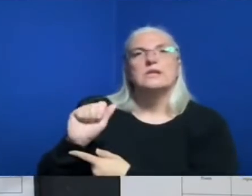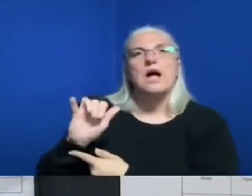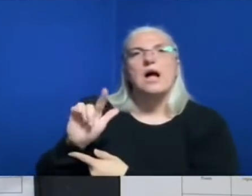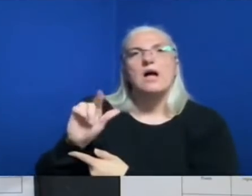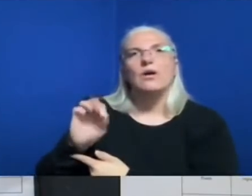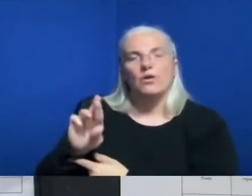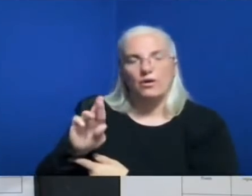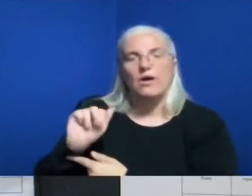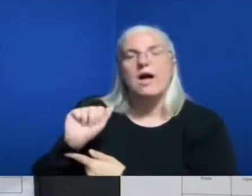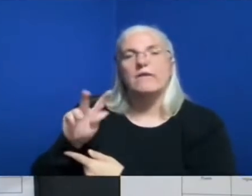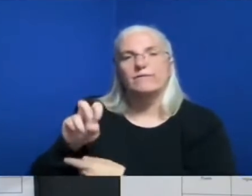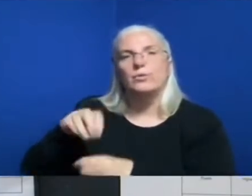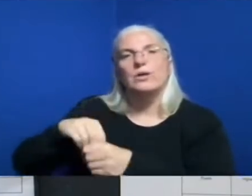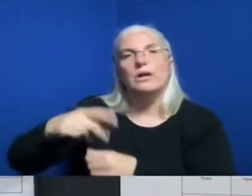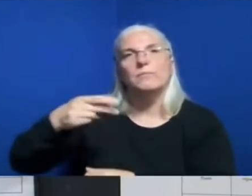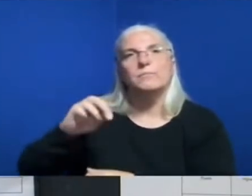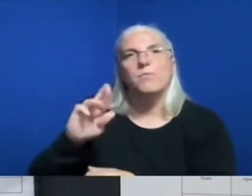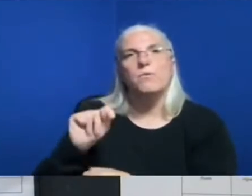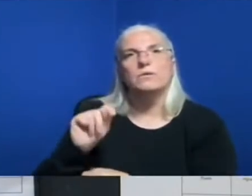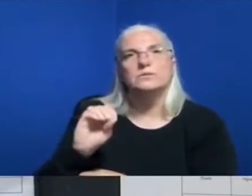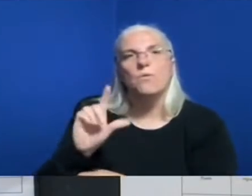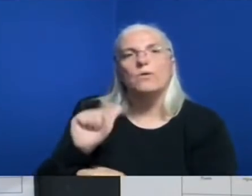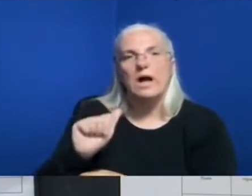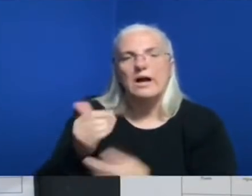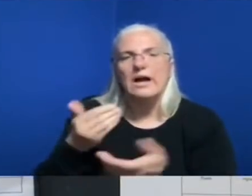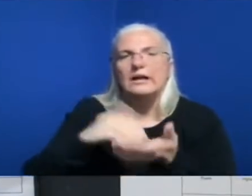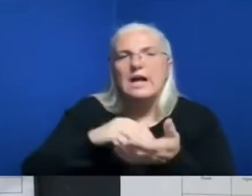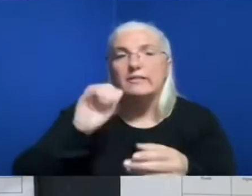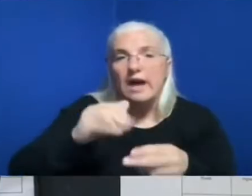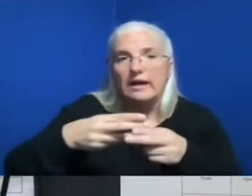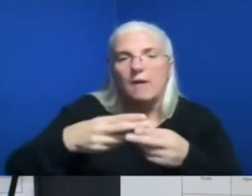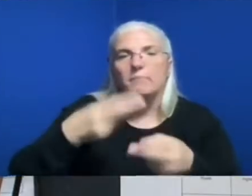located at 108 Taylor Avenue in Portola.